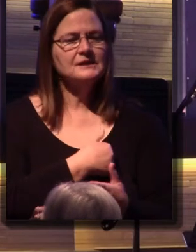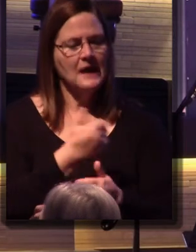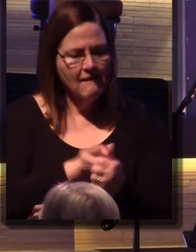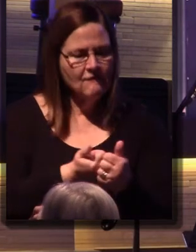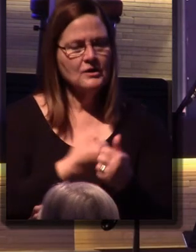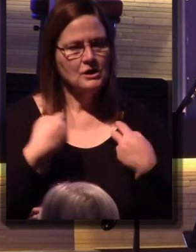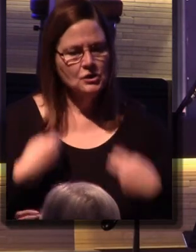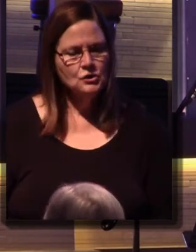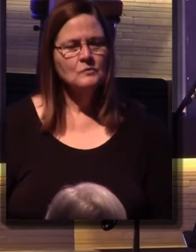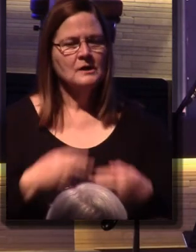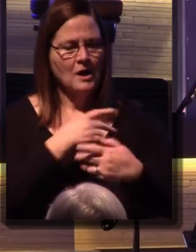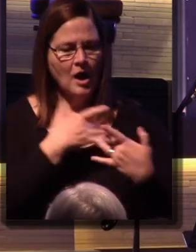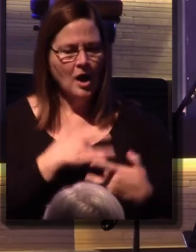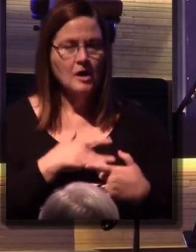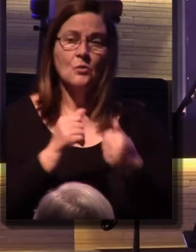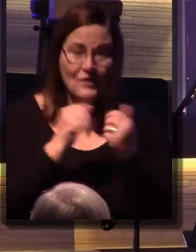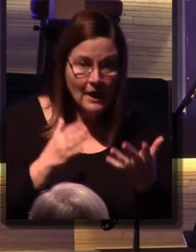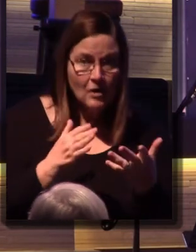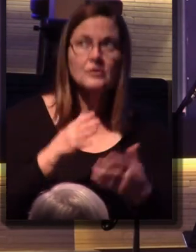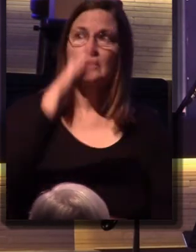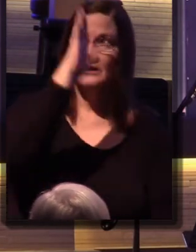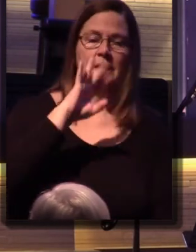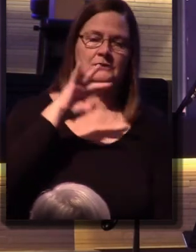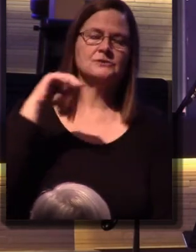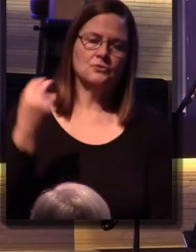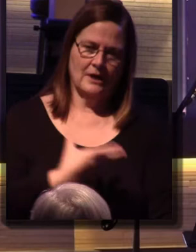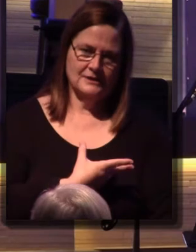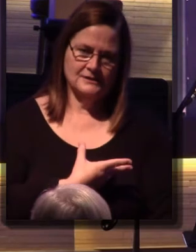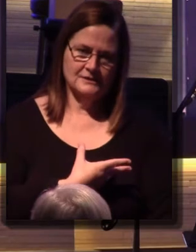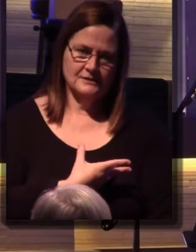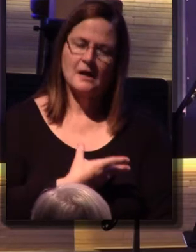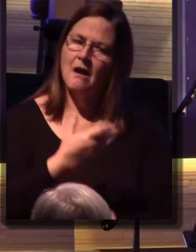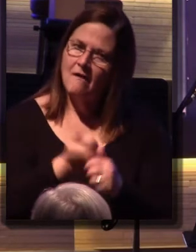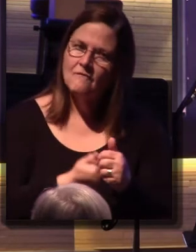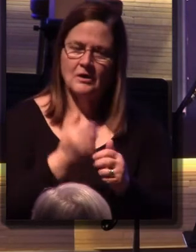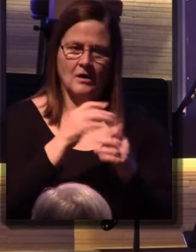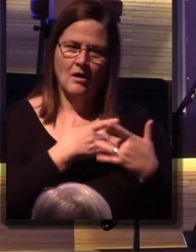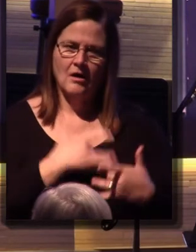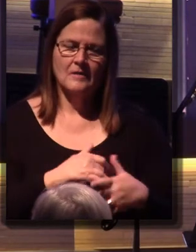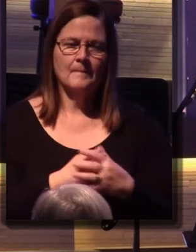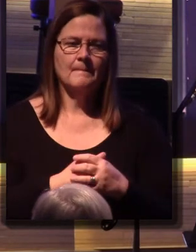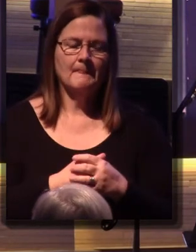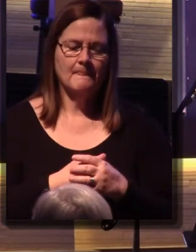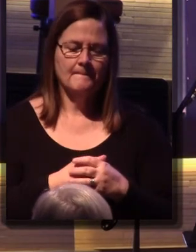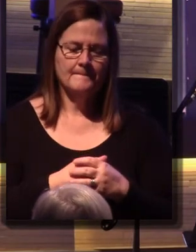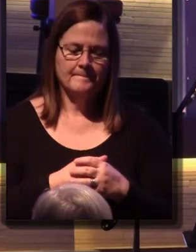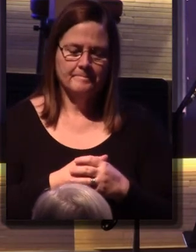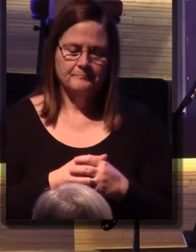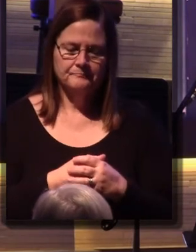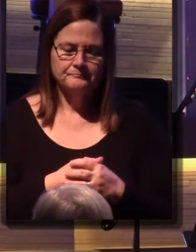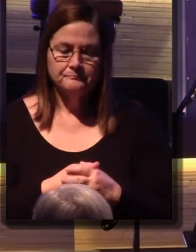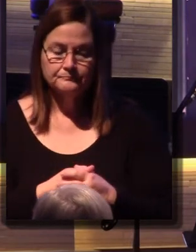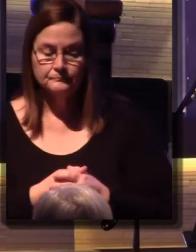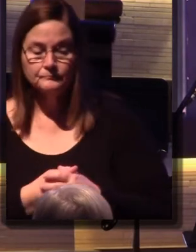human heart apart from the grace of God. You got that? Every human heart, yours and mine. And